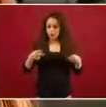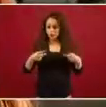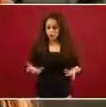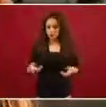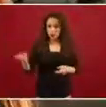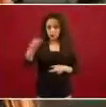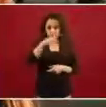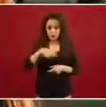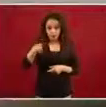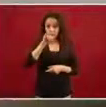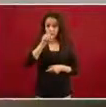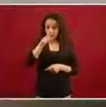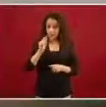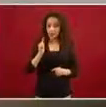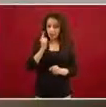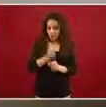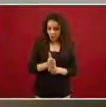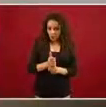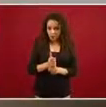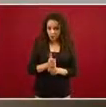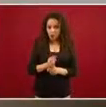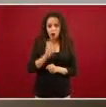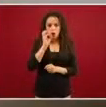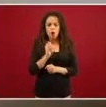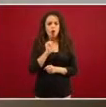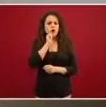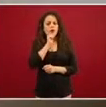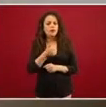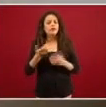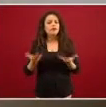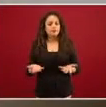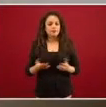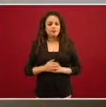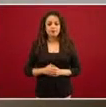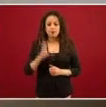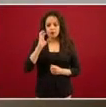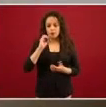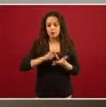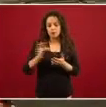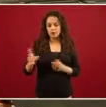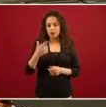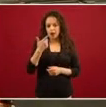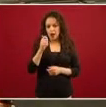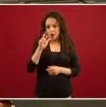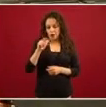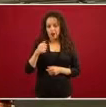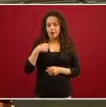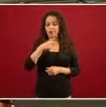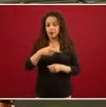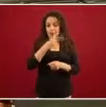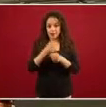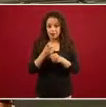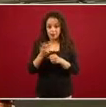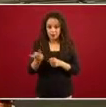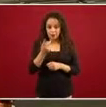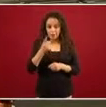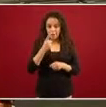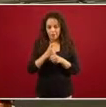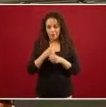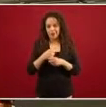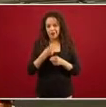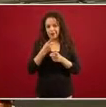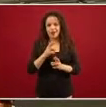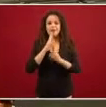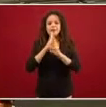Maybe do you have the same perception or not? Thank you, Laura. First, the second question, and